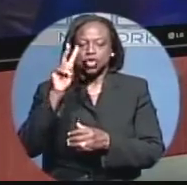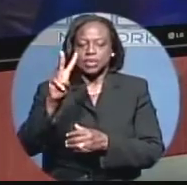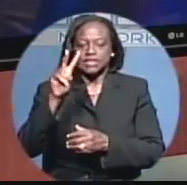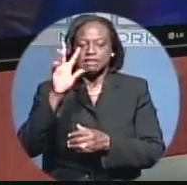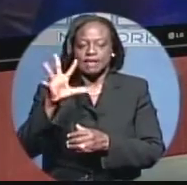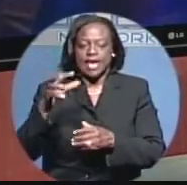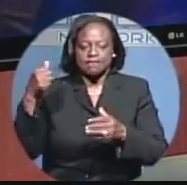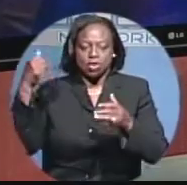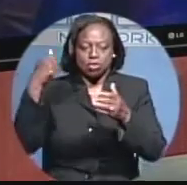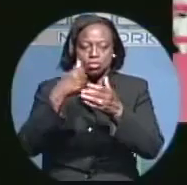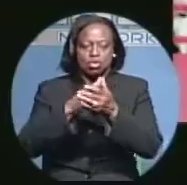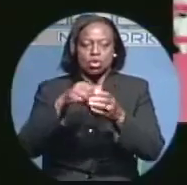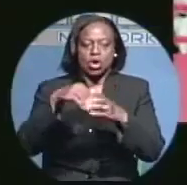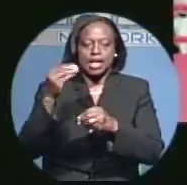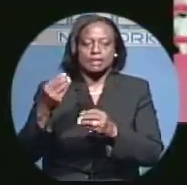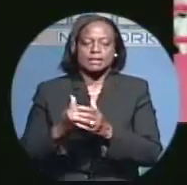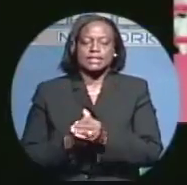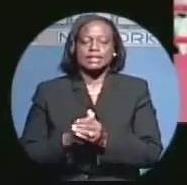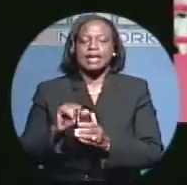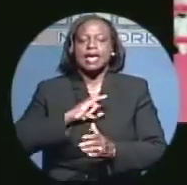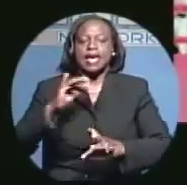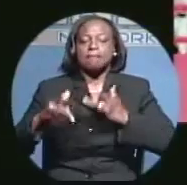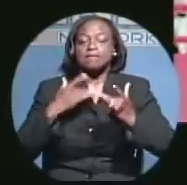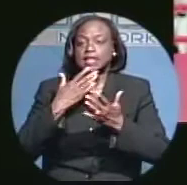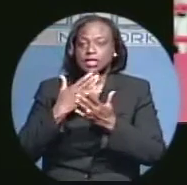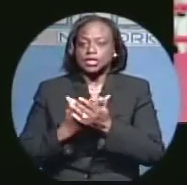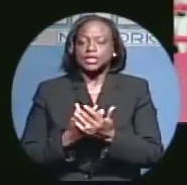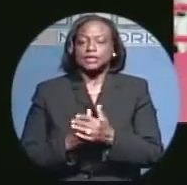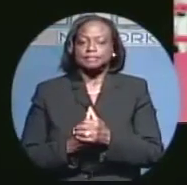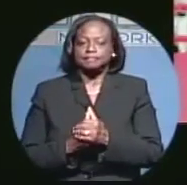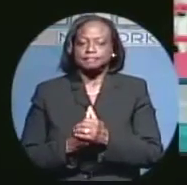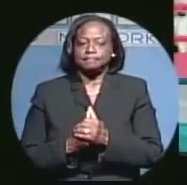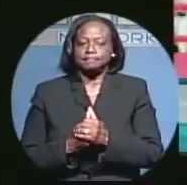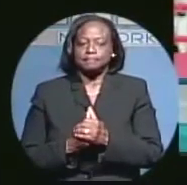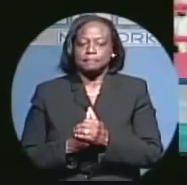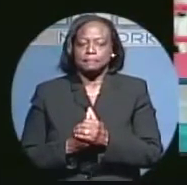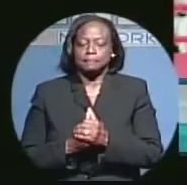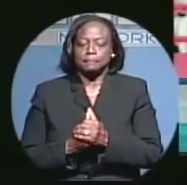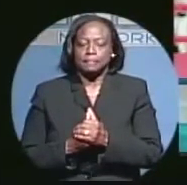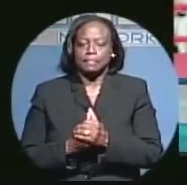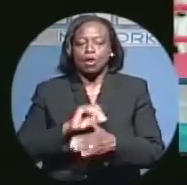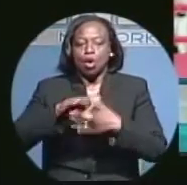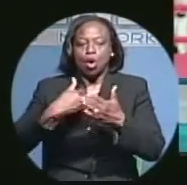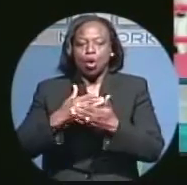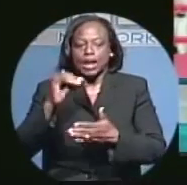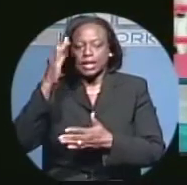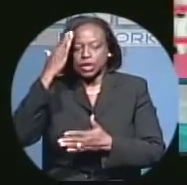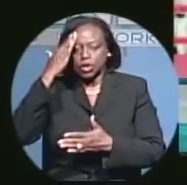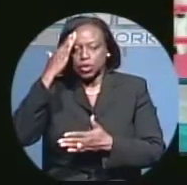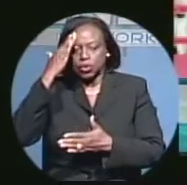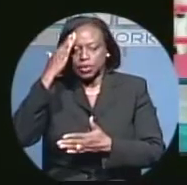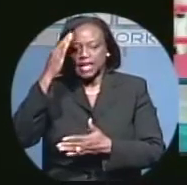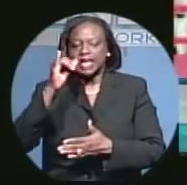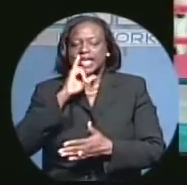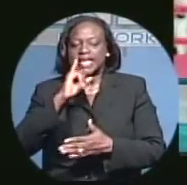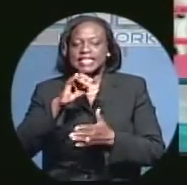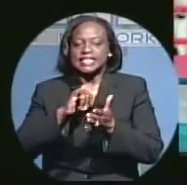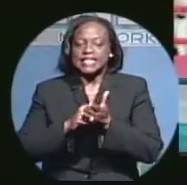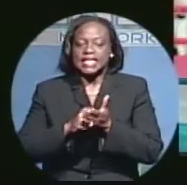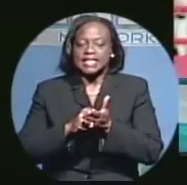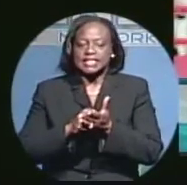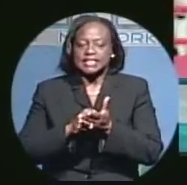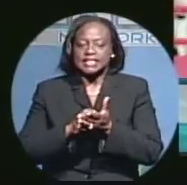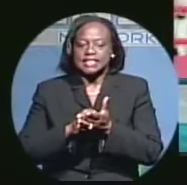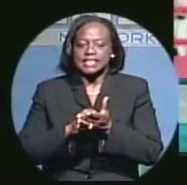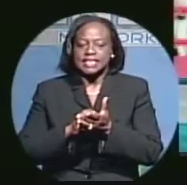knockouts. You know, I'm feeling good. I don't know too much about Welliver. All I know is he's the current